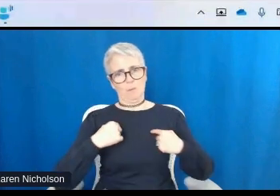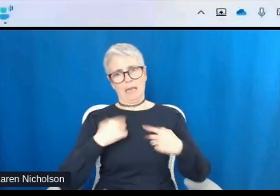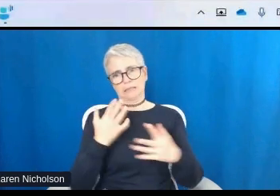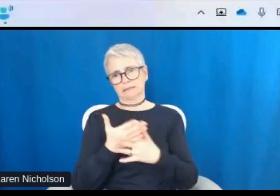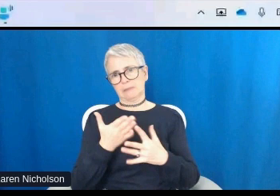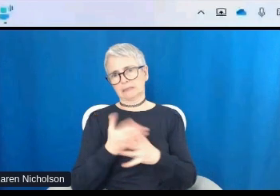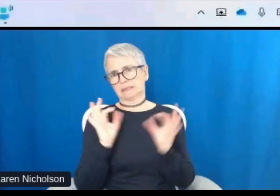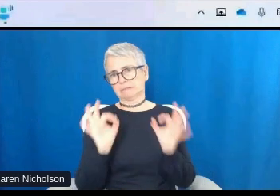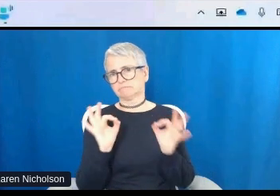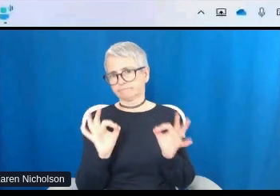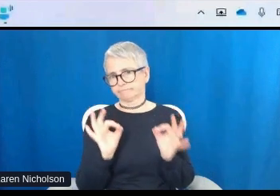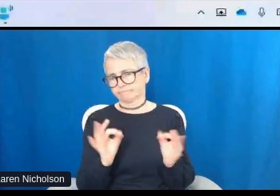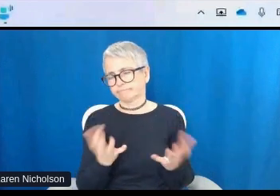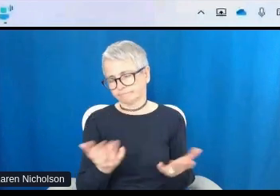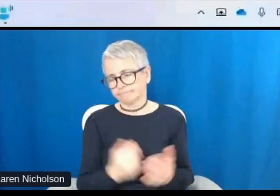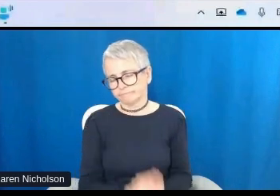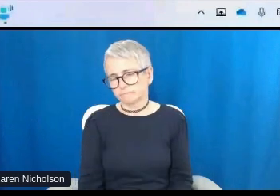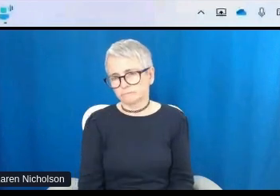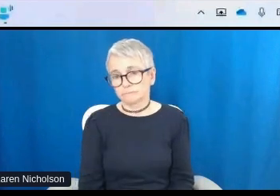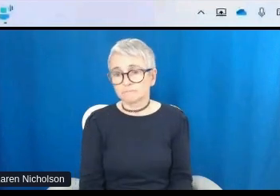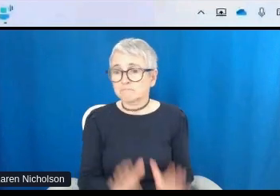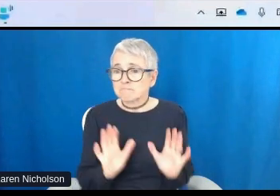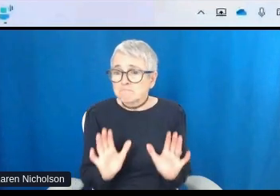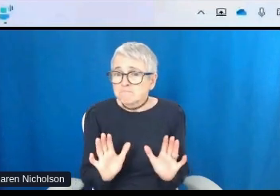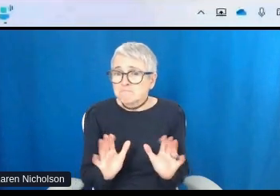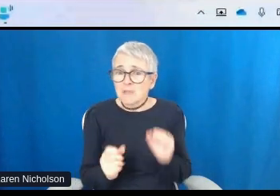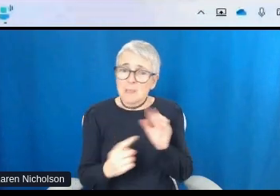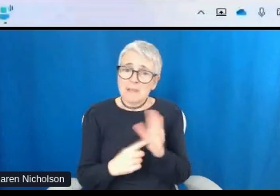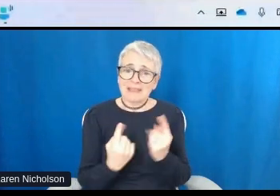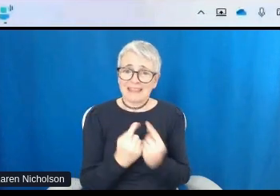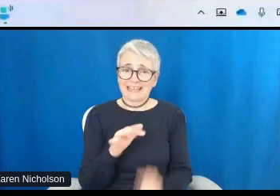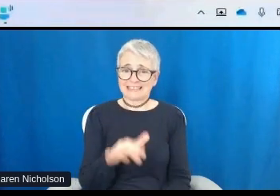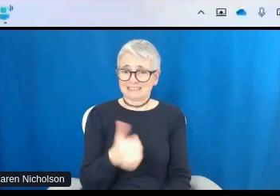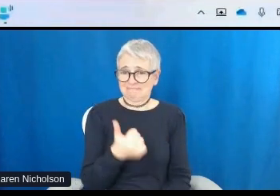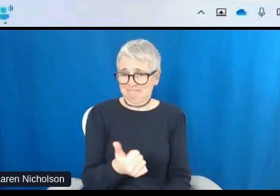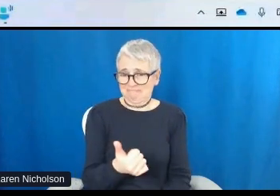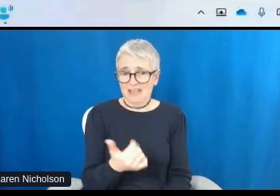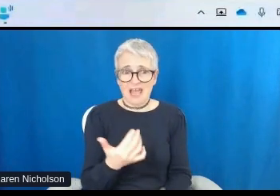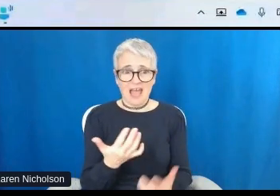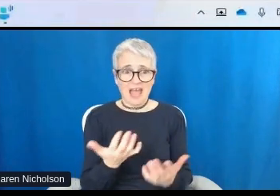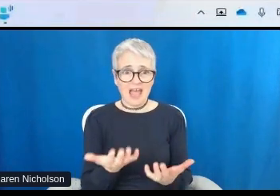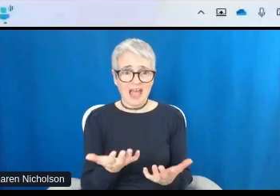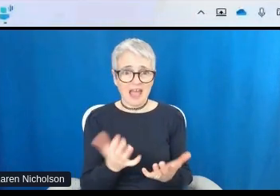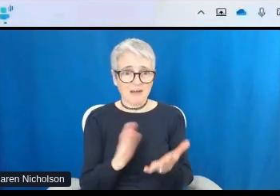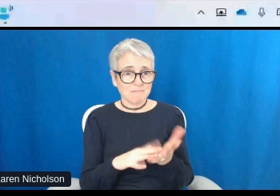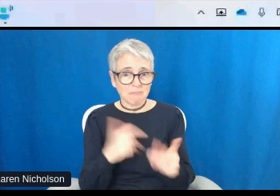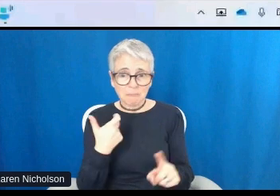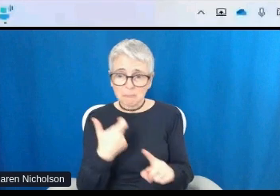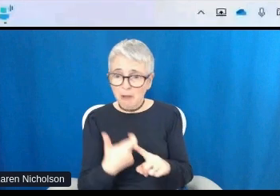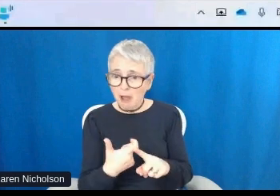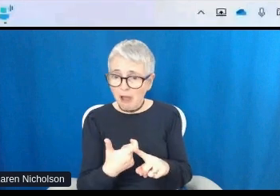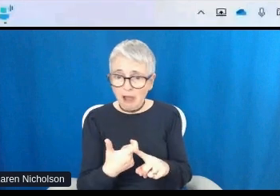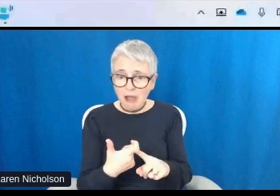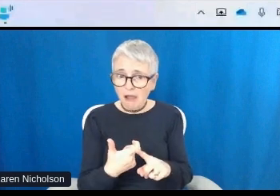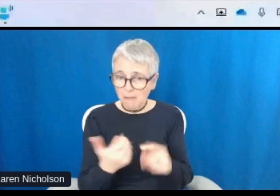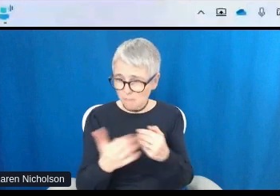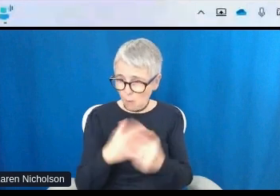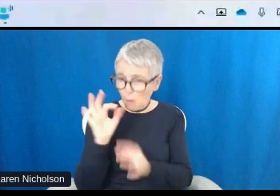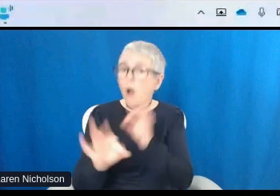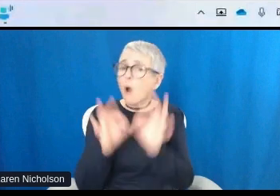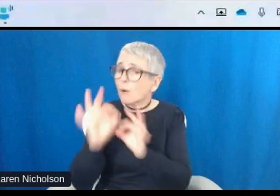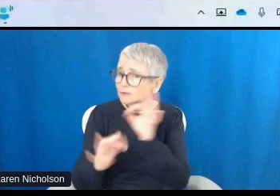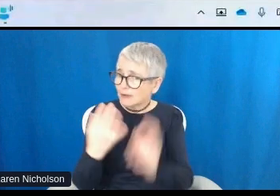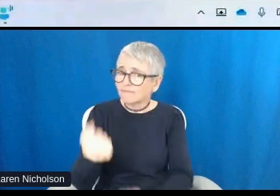that a go. So that's the main things I wanted to talk about today. I guess, Mark, I can see there's perhaps a few questions that have come